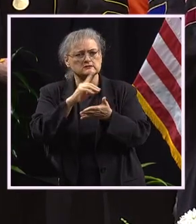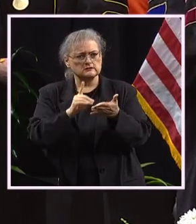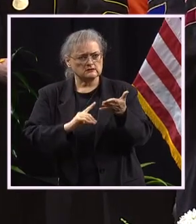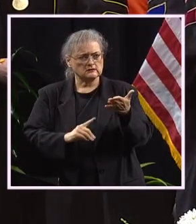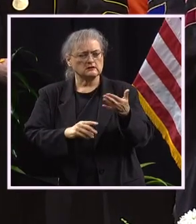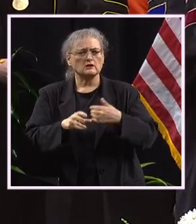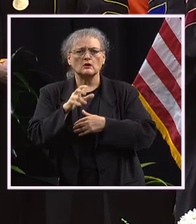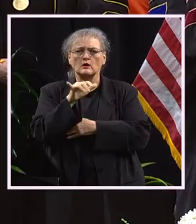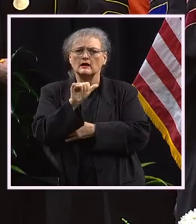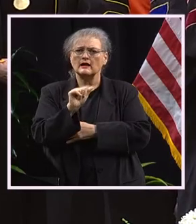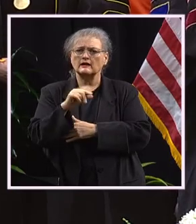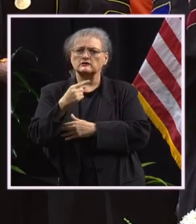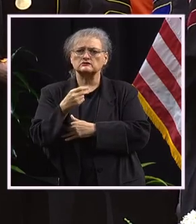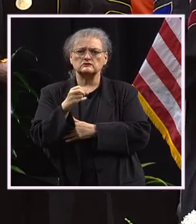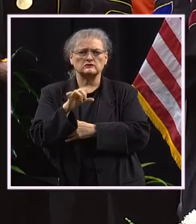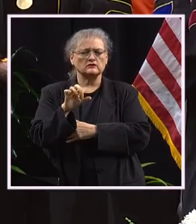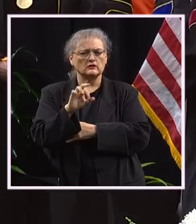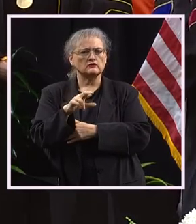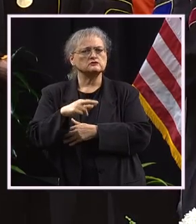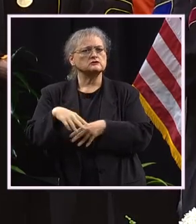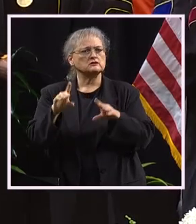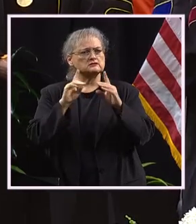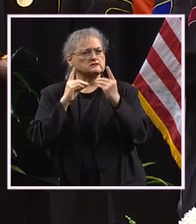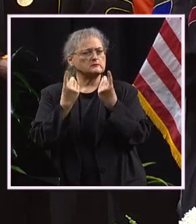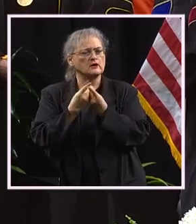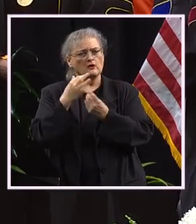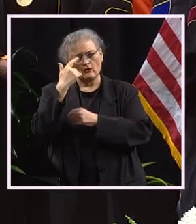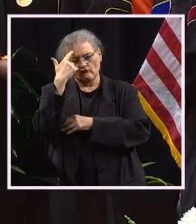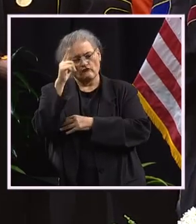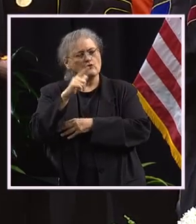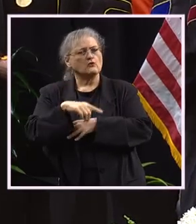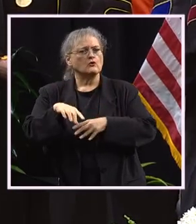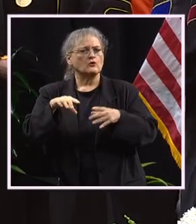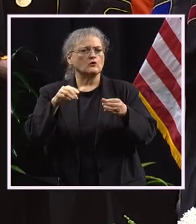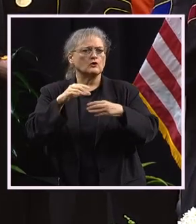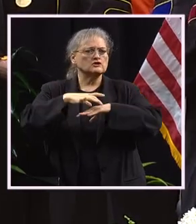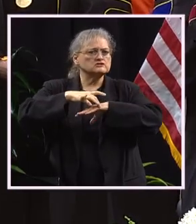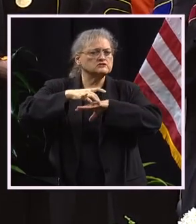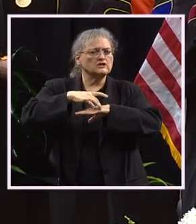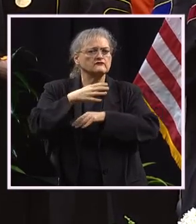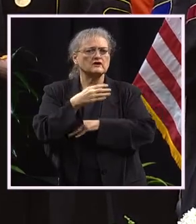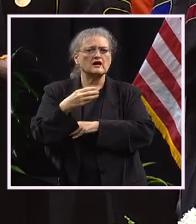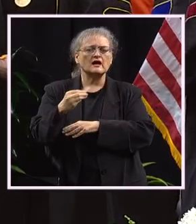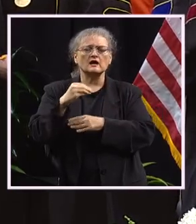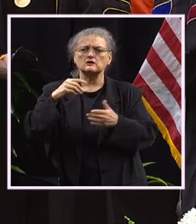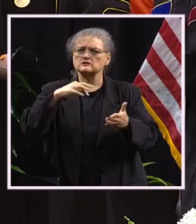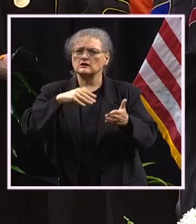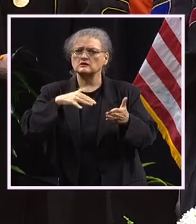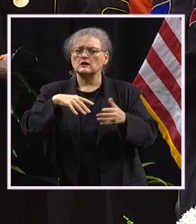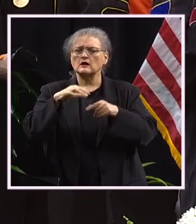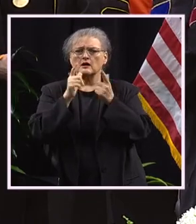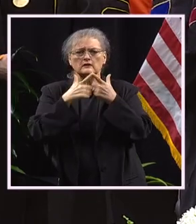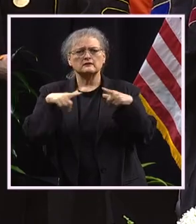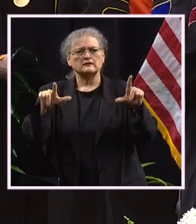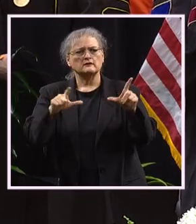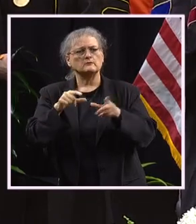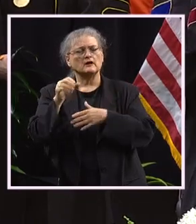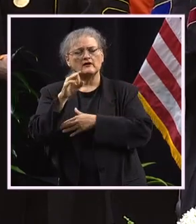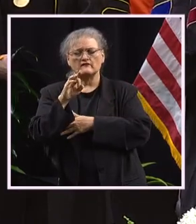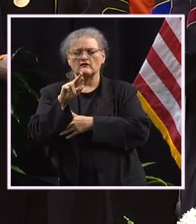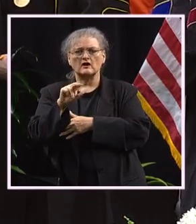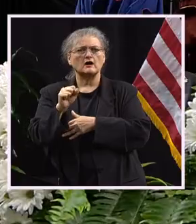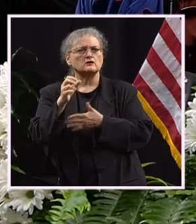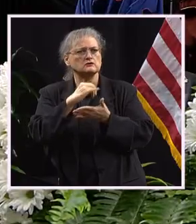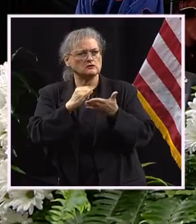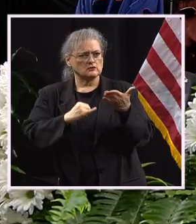Yeager, Professor and Chair of the Department of Political Science and Geography, and the Banner Marshal for the College of Liberal and Fine Arts. And Pablo Equano,